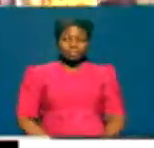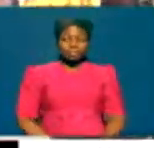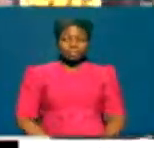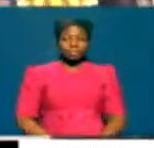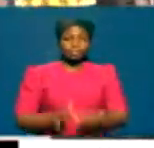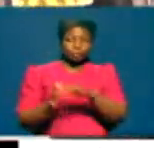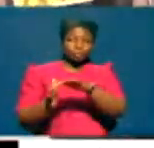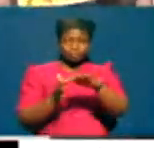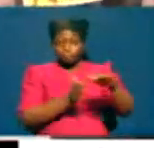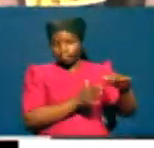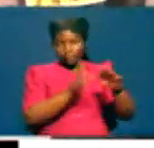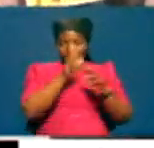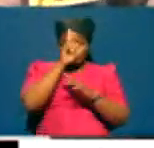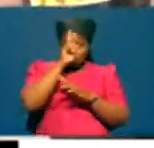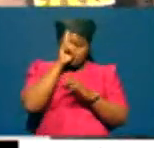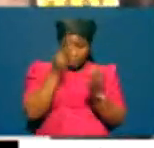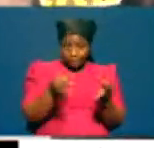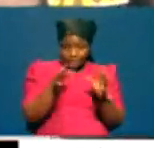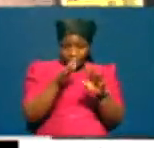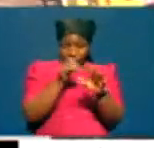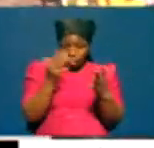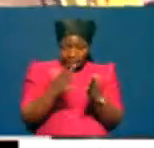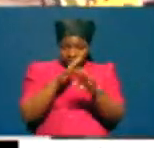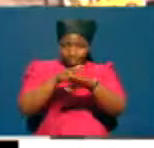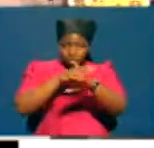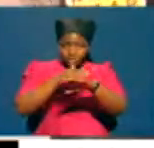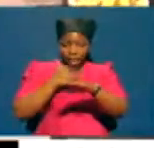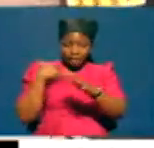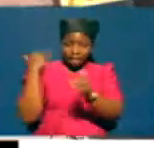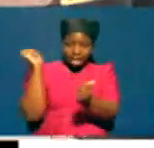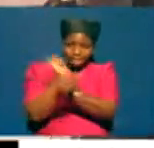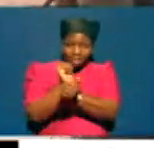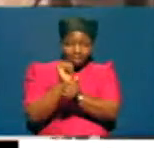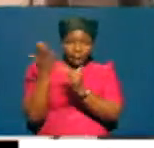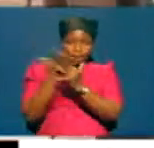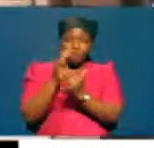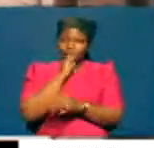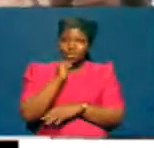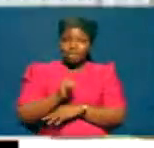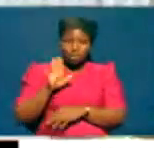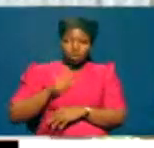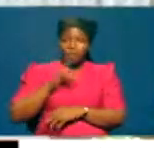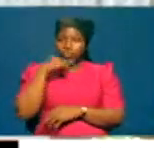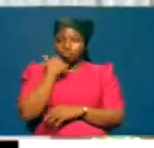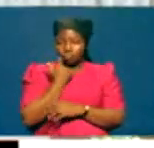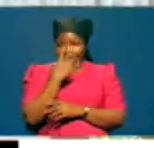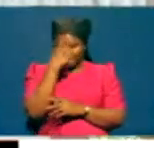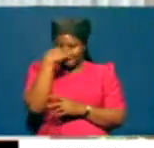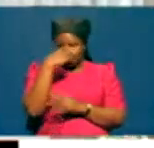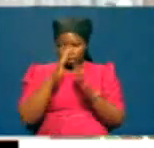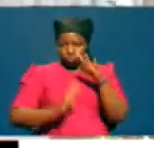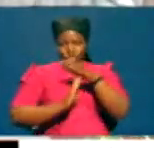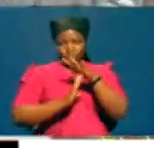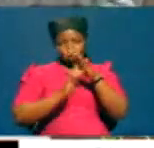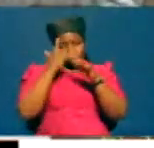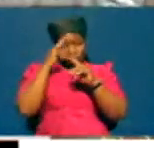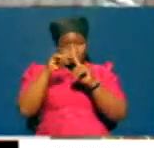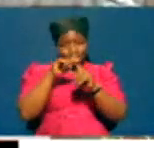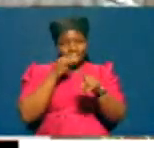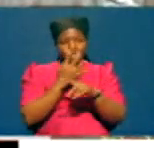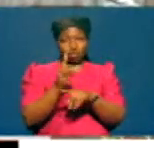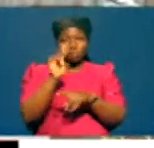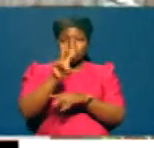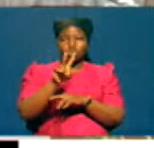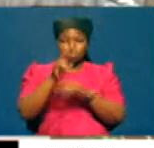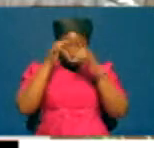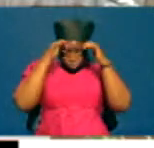Meanwhile, police officers from Kikuyu have arrested a middle-aged woman who is the prime suspect in the killing of a Form 2 student.